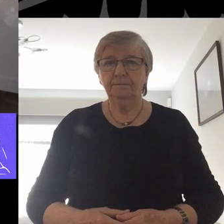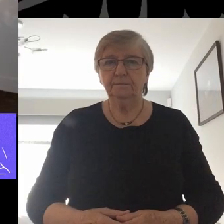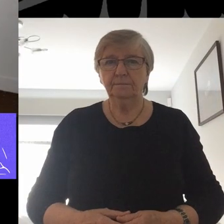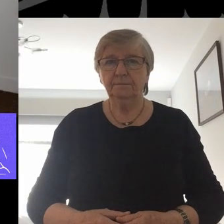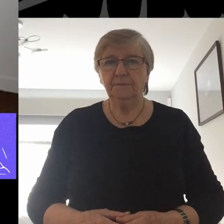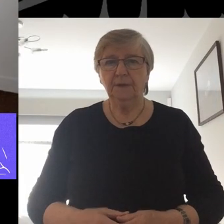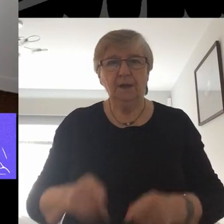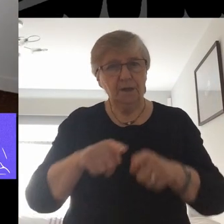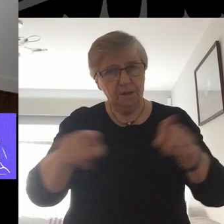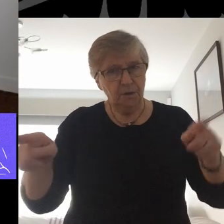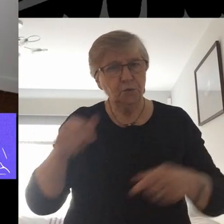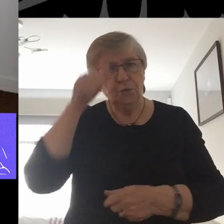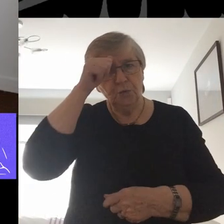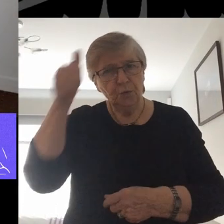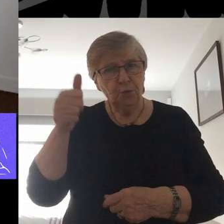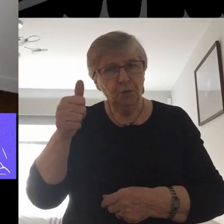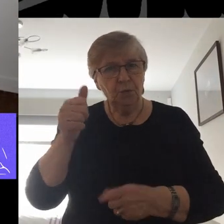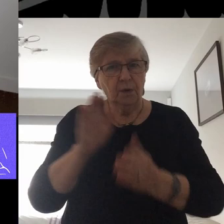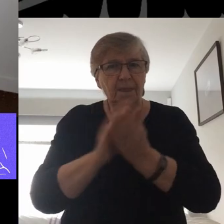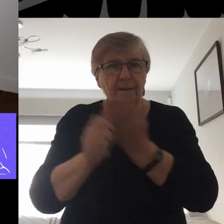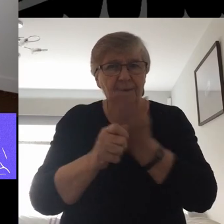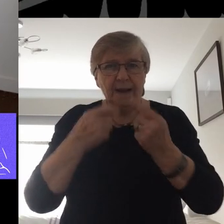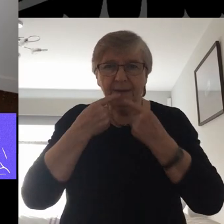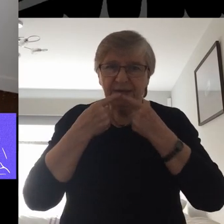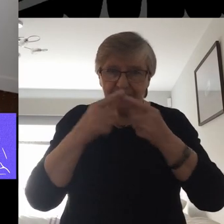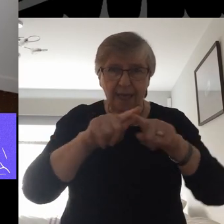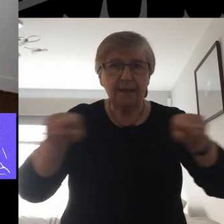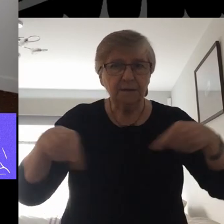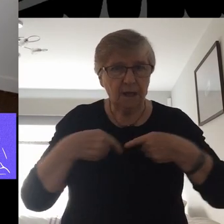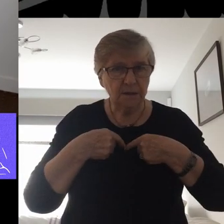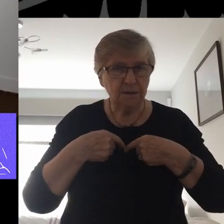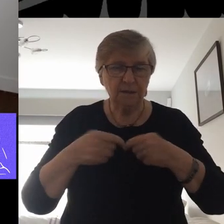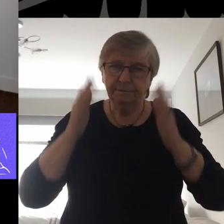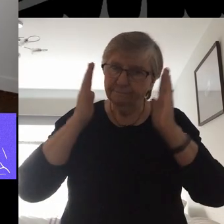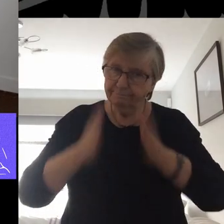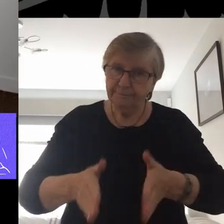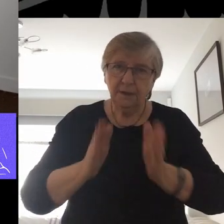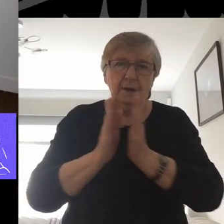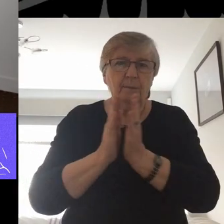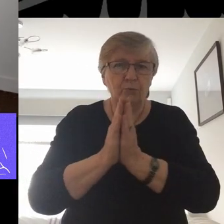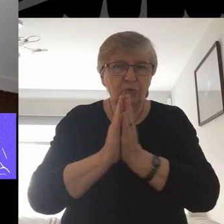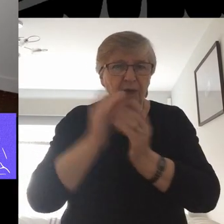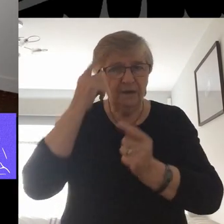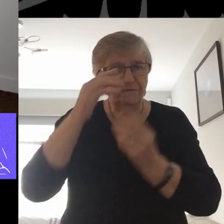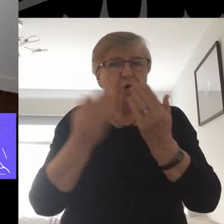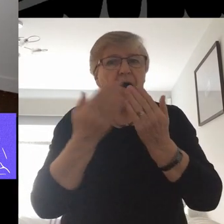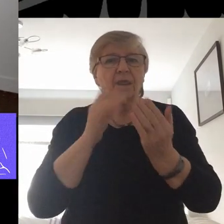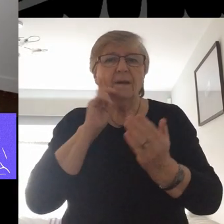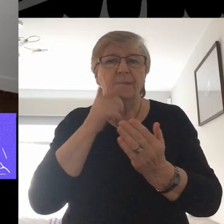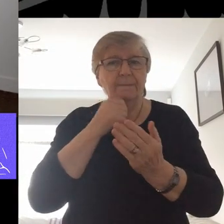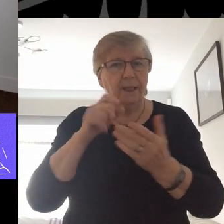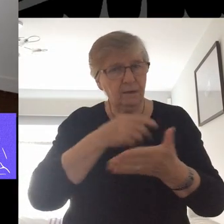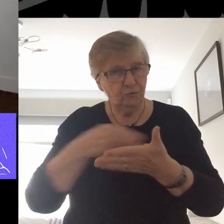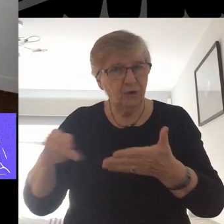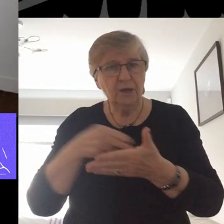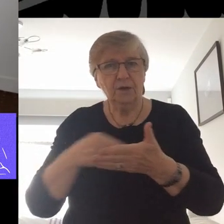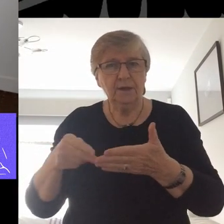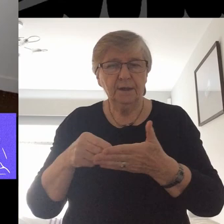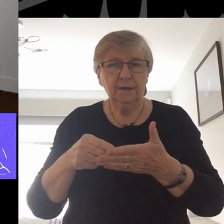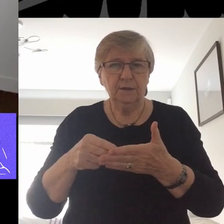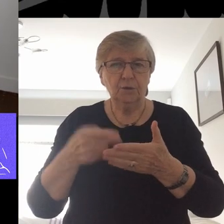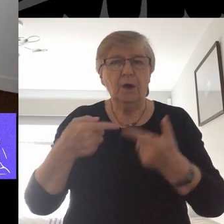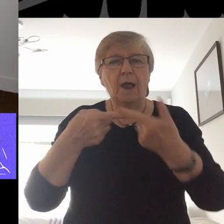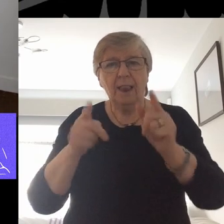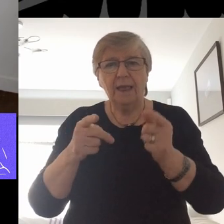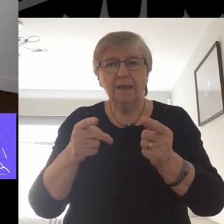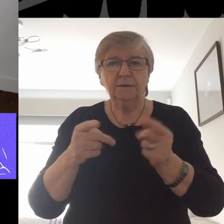as you may know, the scriptures compel us as the church to pray regularly for others. So let's bring together those